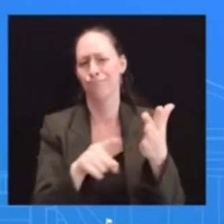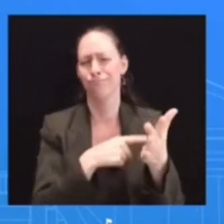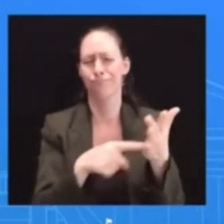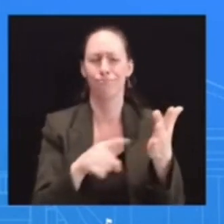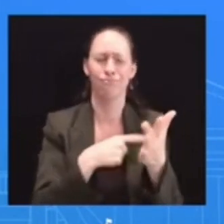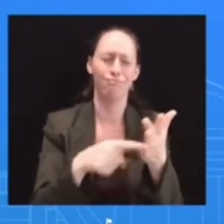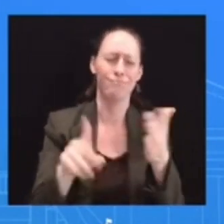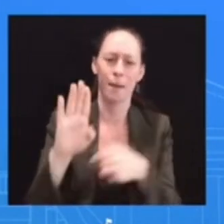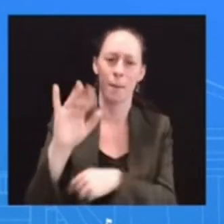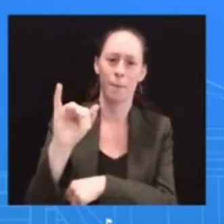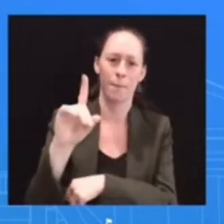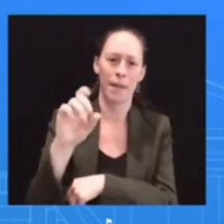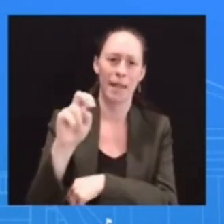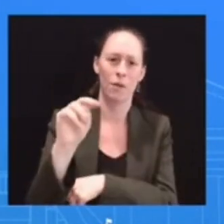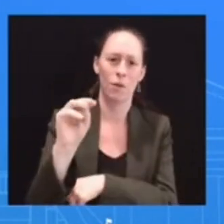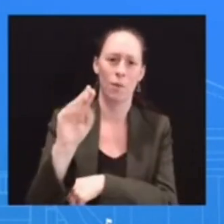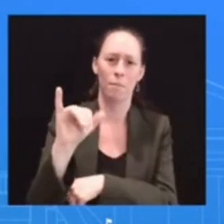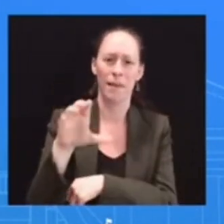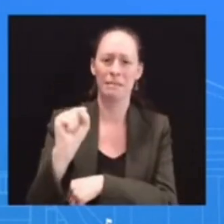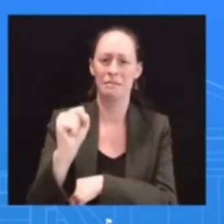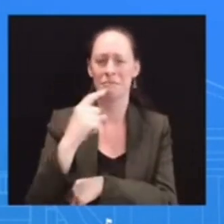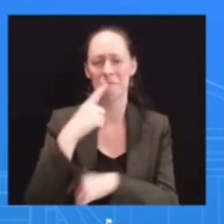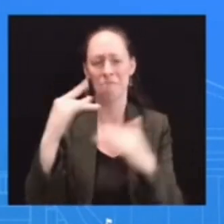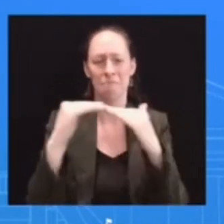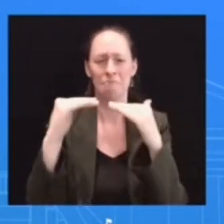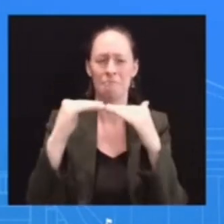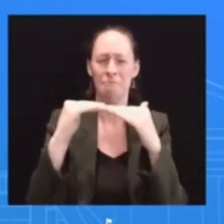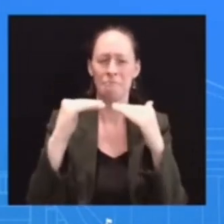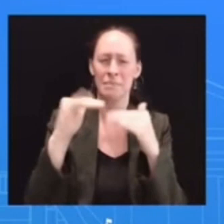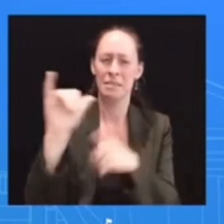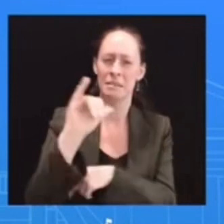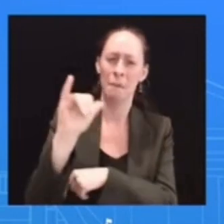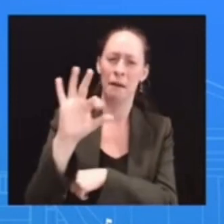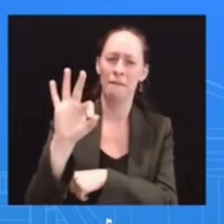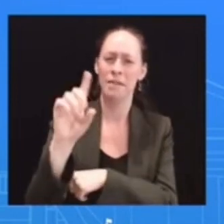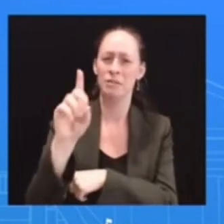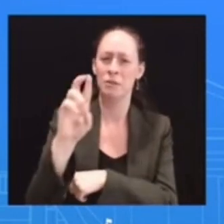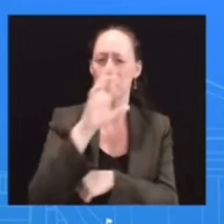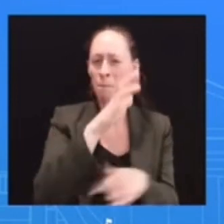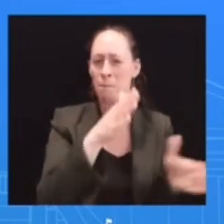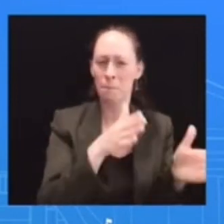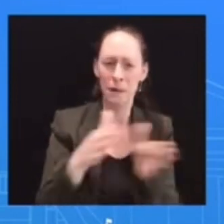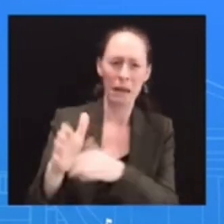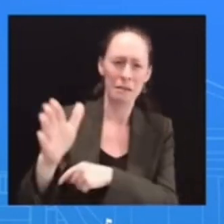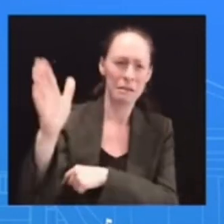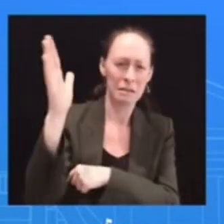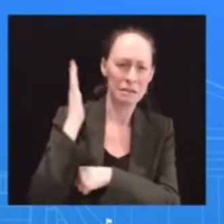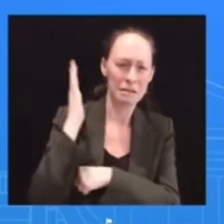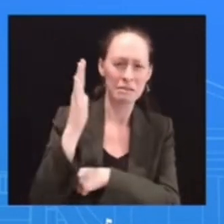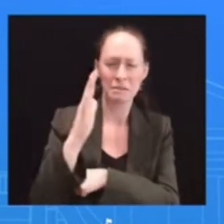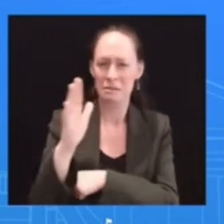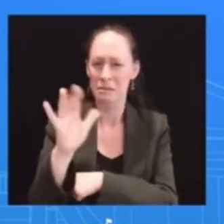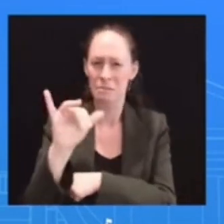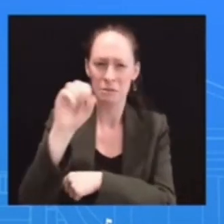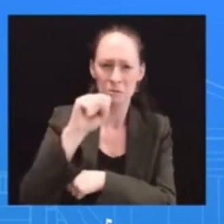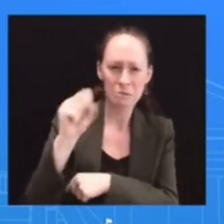Medicare. She also bizarrely attacked Bidenomics because it's reducing poverty in rural